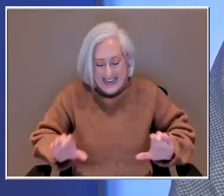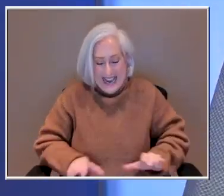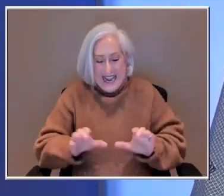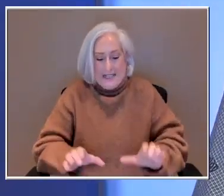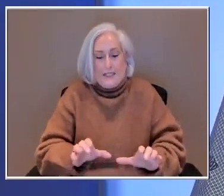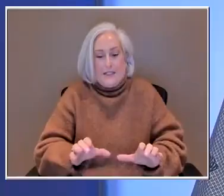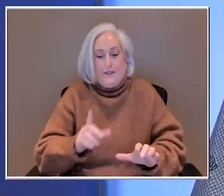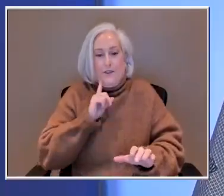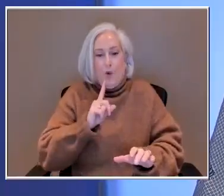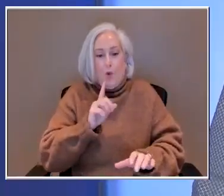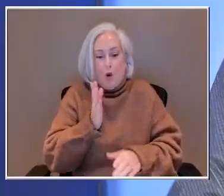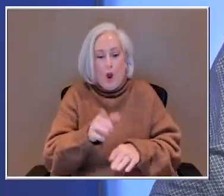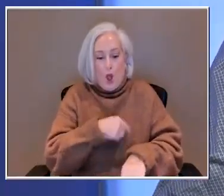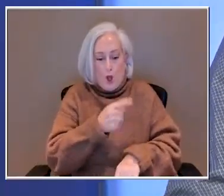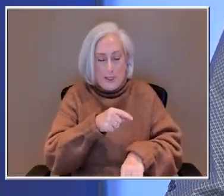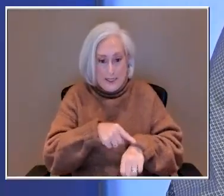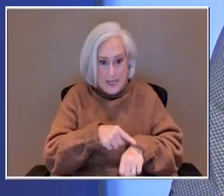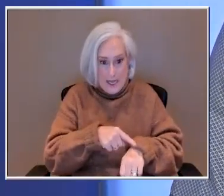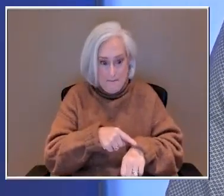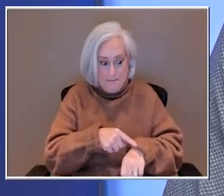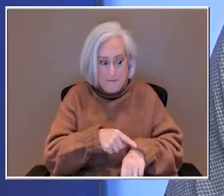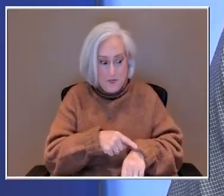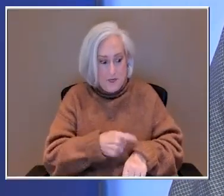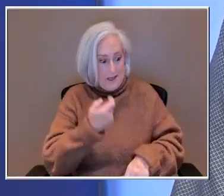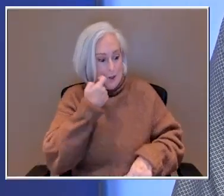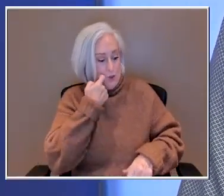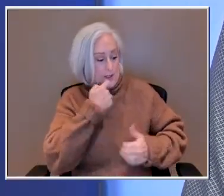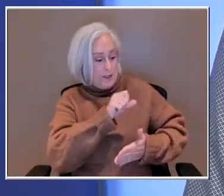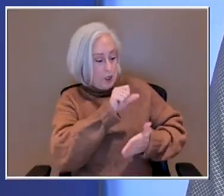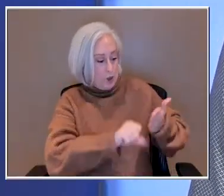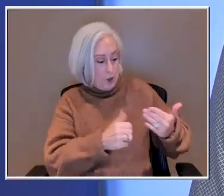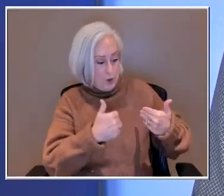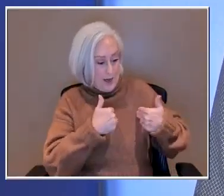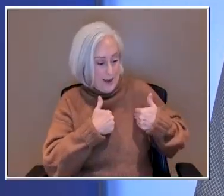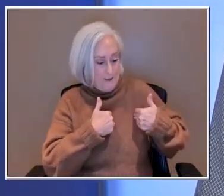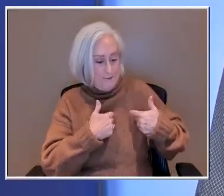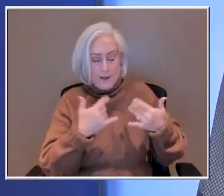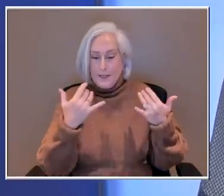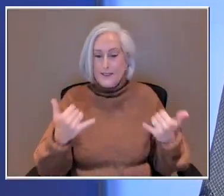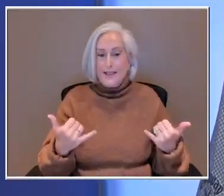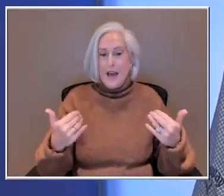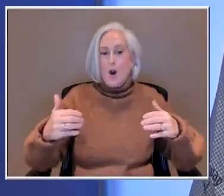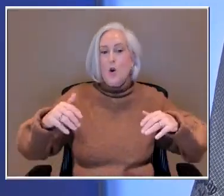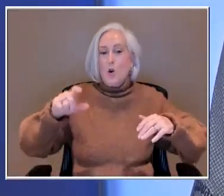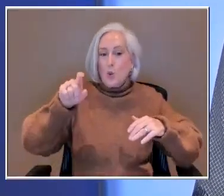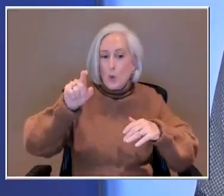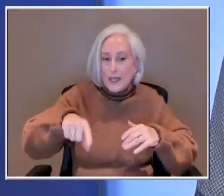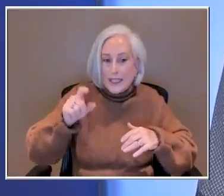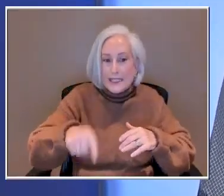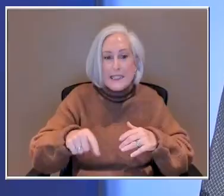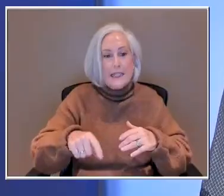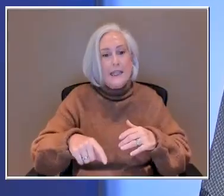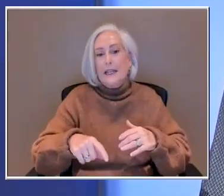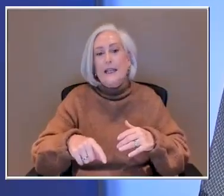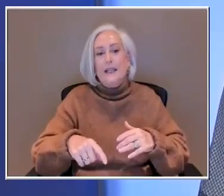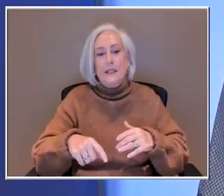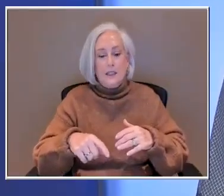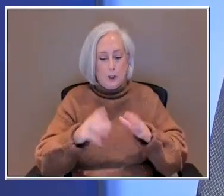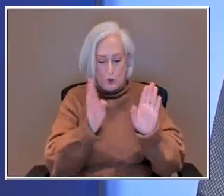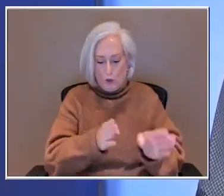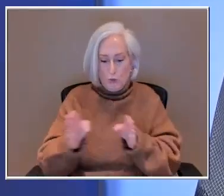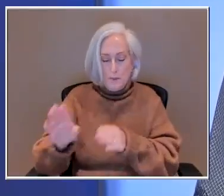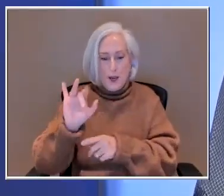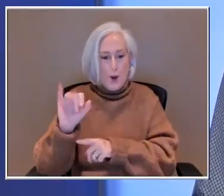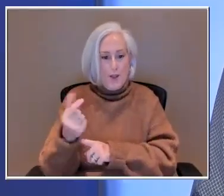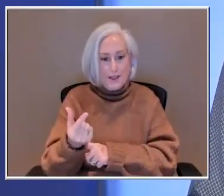the surgery that they just had, we need to address the strength and the motion in that leg to get it prepared for a prosthesis, but we also have to worry about the individual